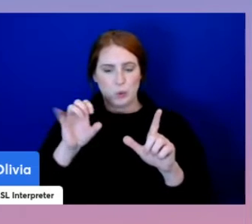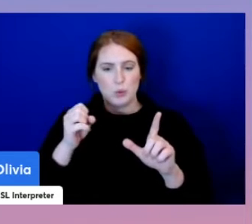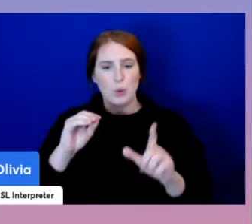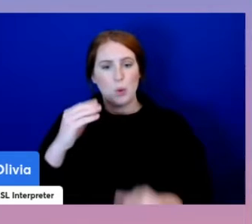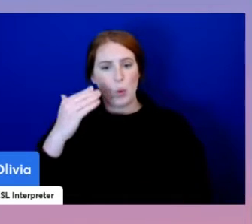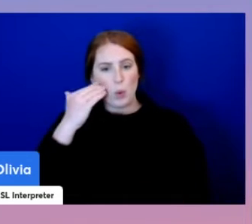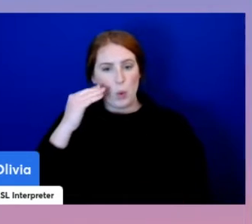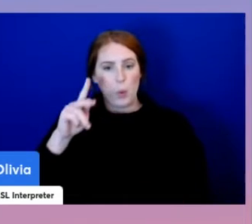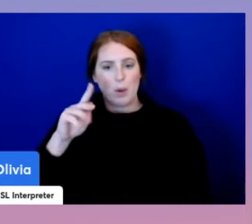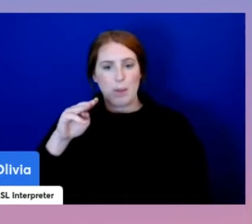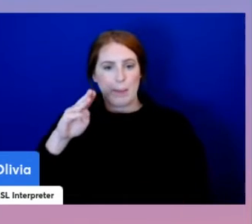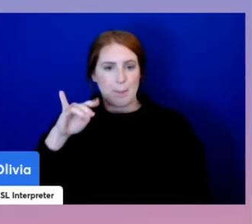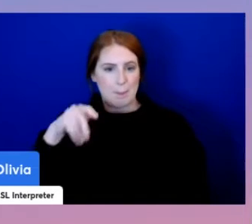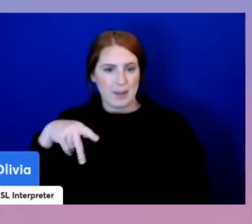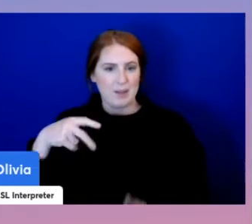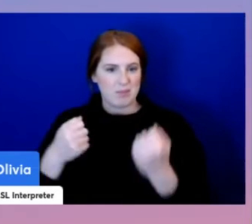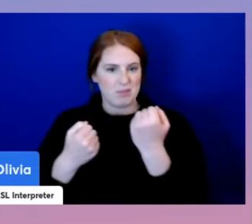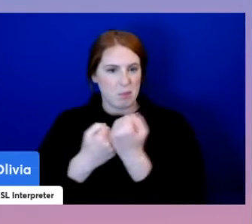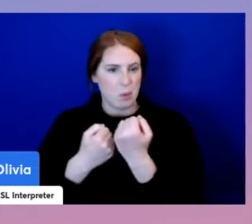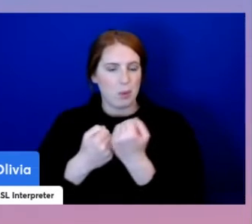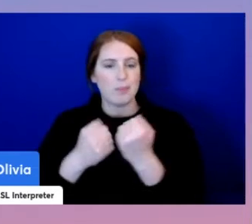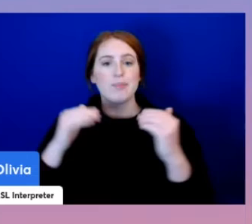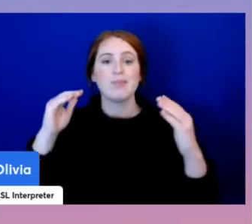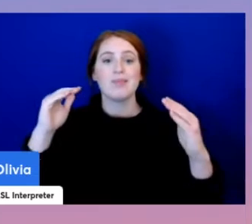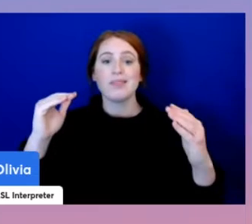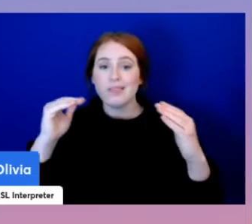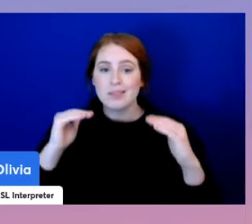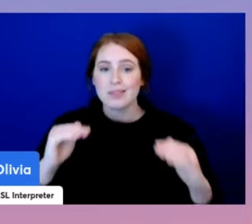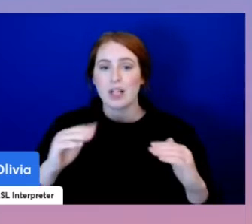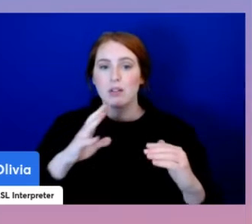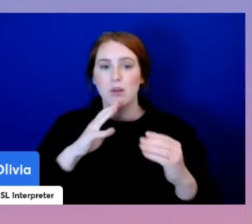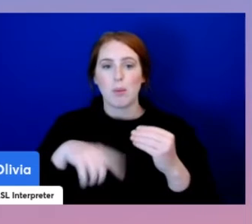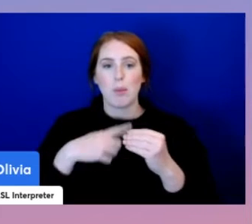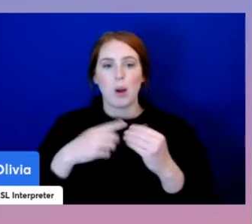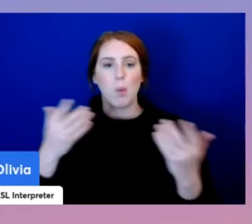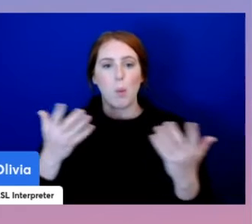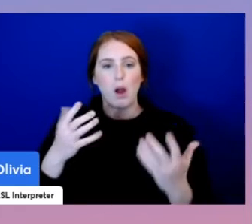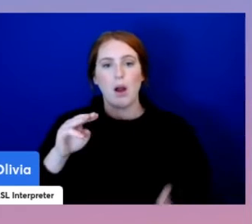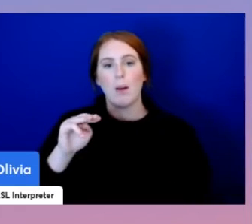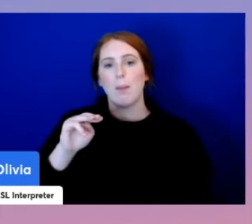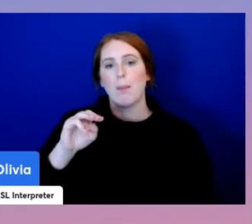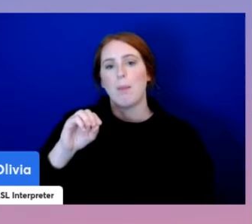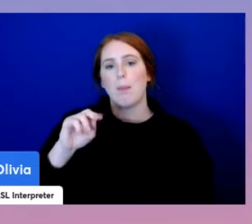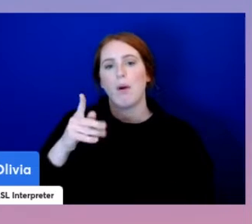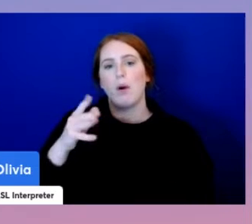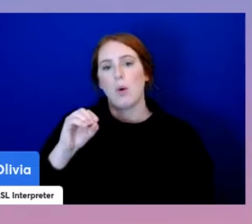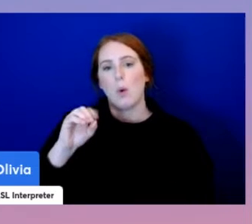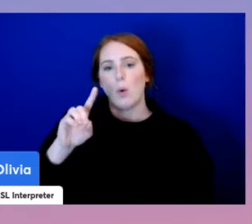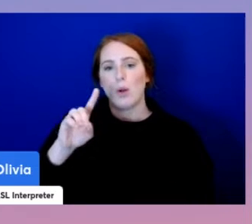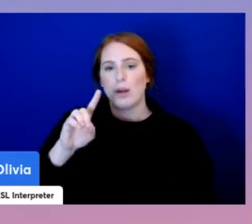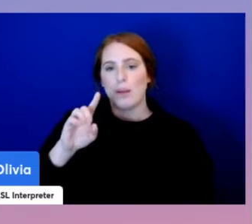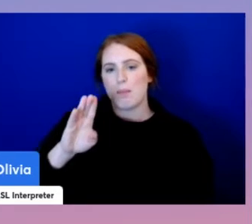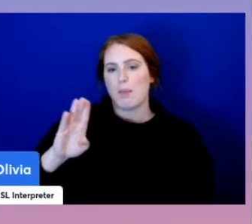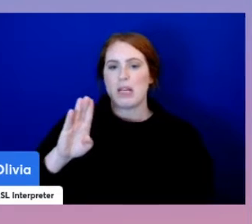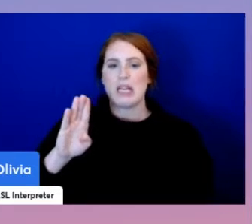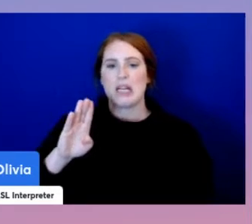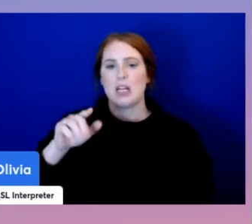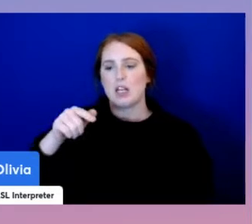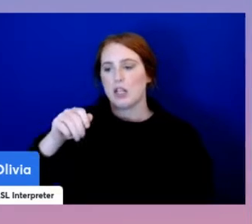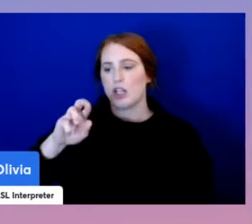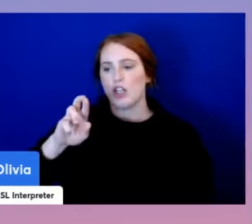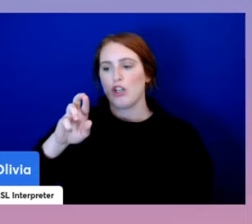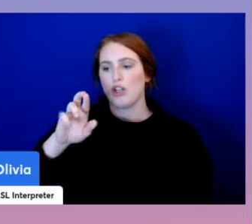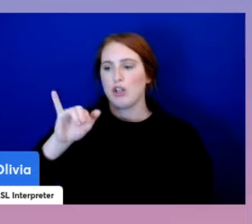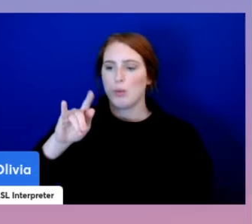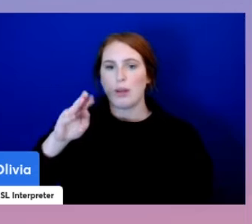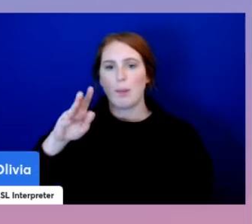Okay. The next one, as we talk about the MongoDB queryable encryption. The MongoDB is